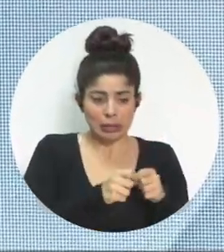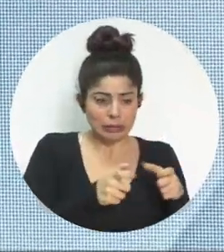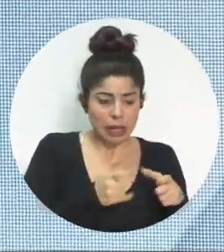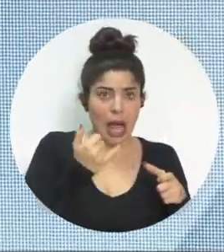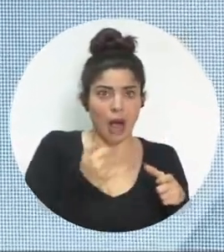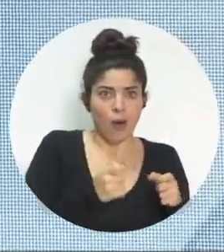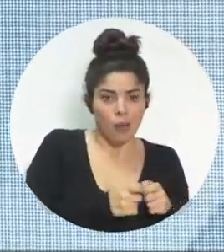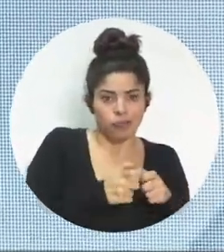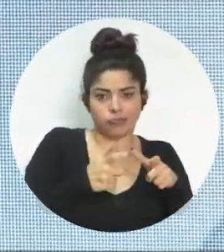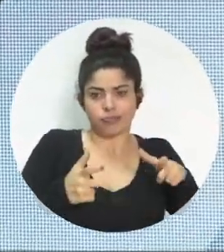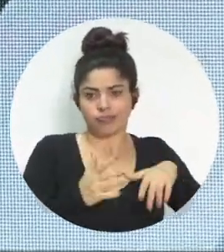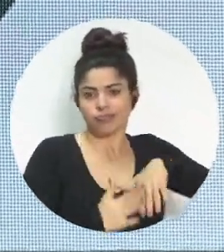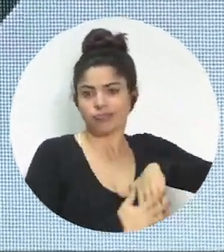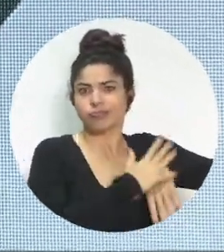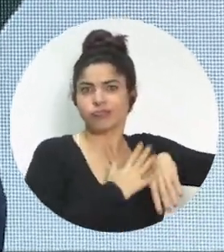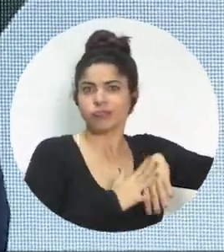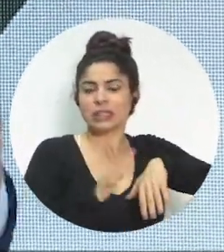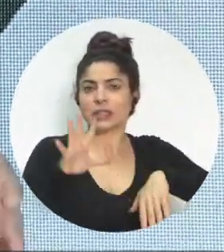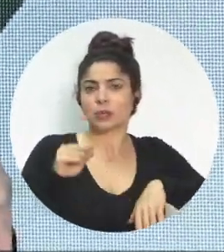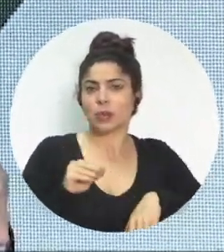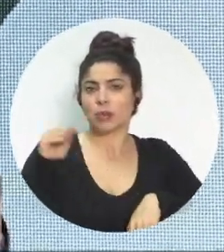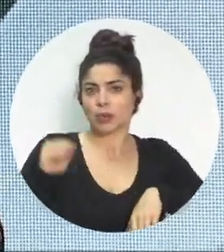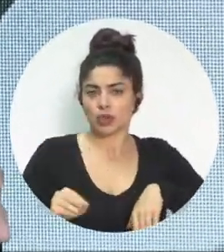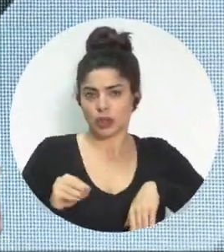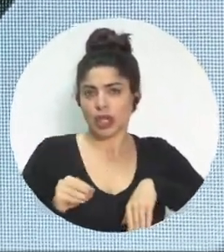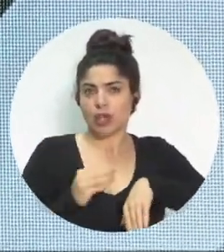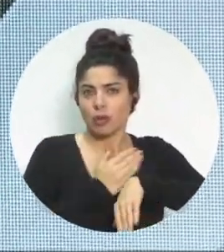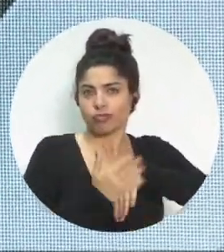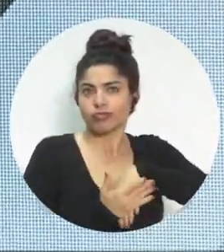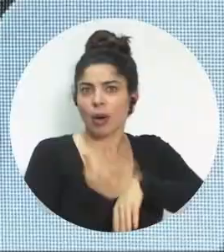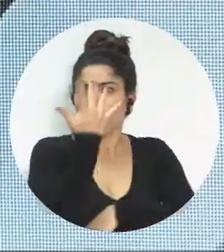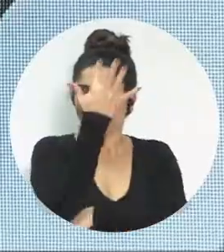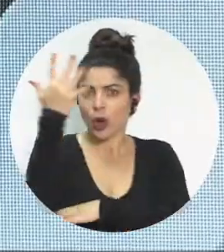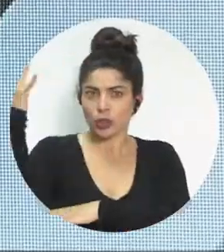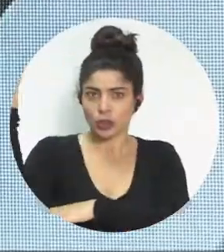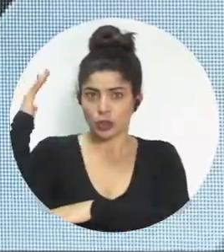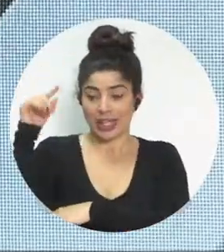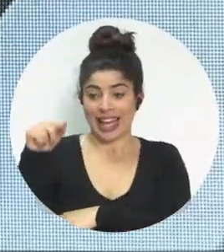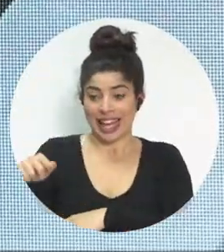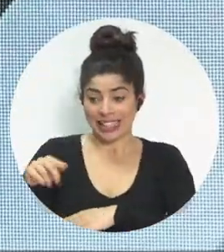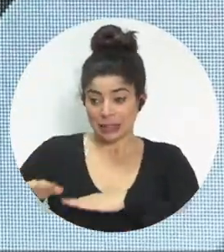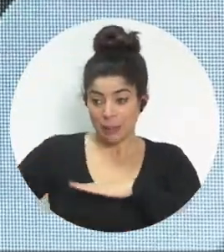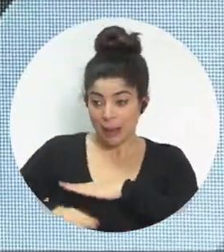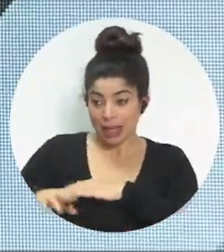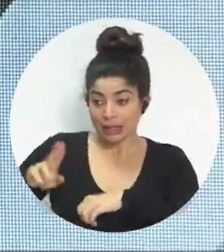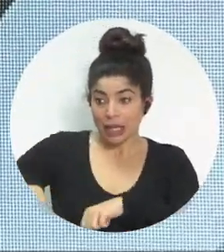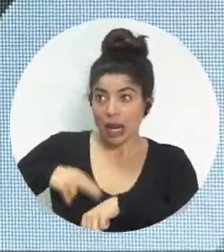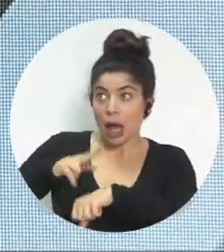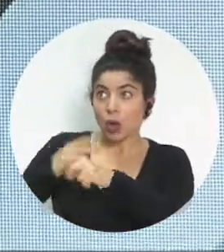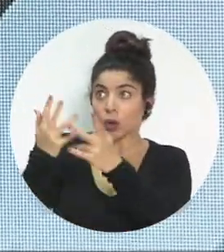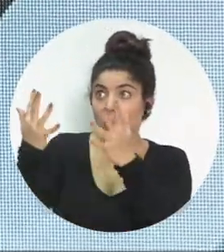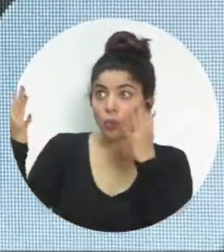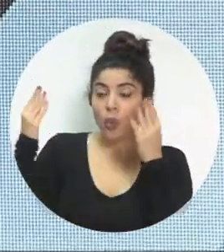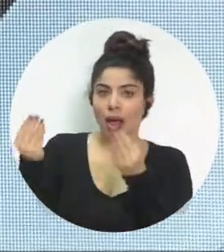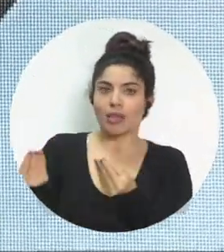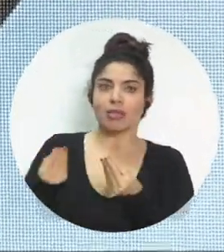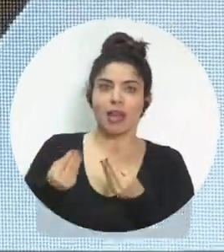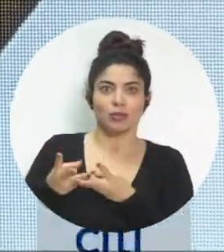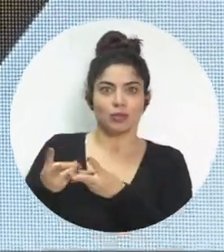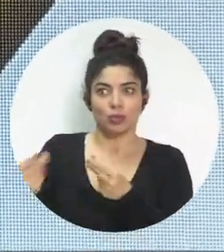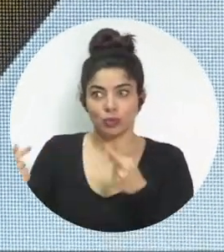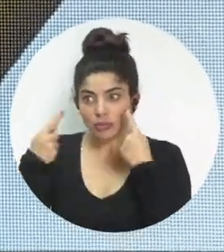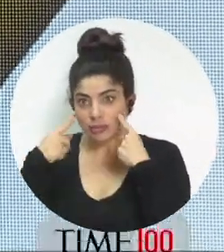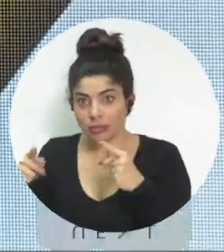our forest coverage, going from 20% to now almost 50% of forest coverage, which is